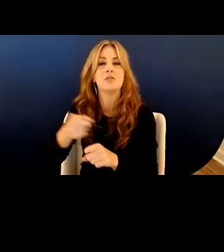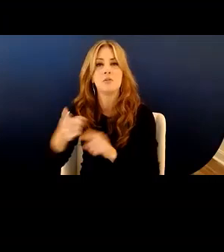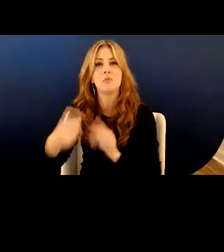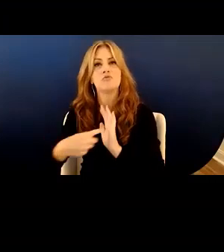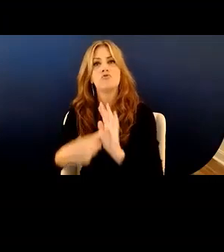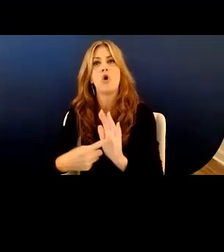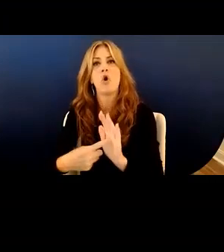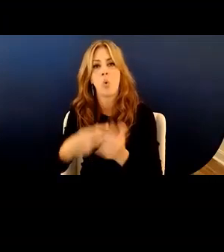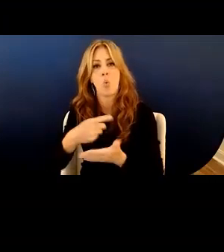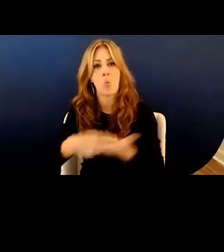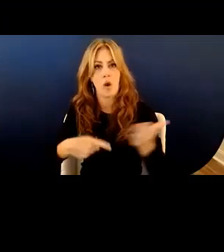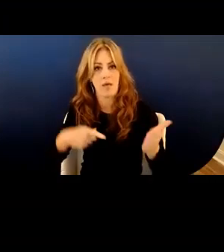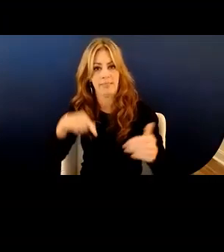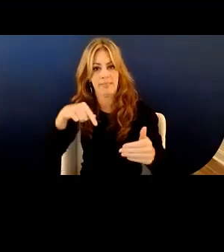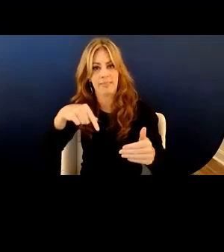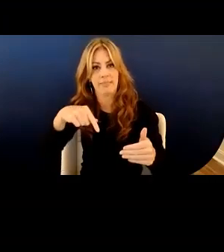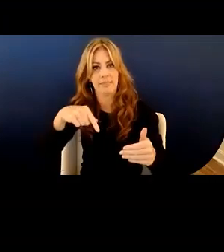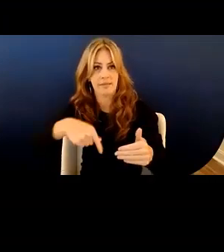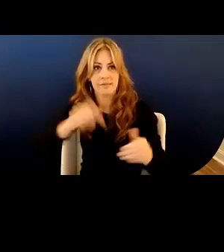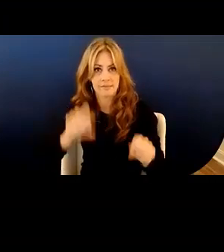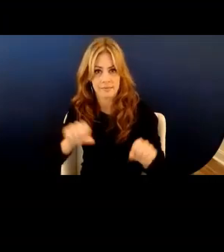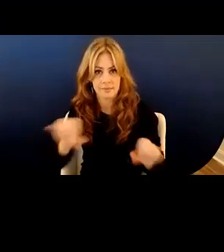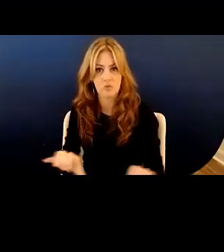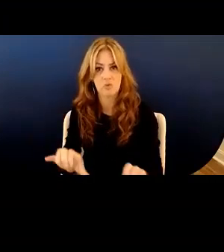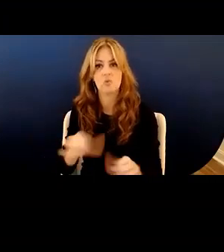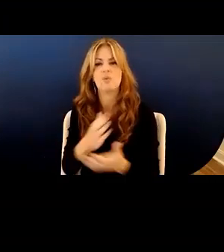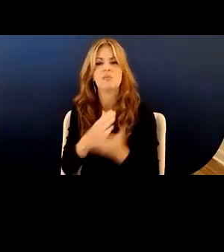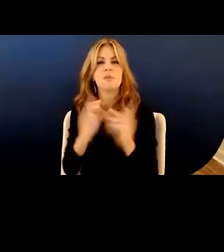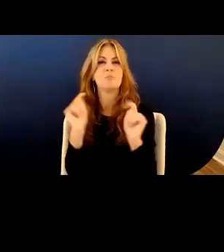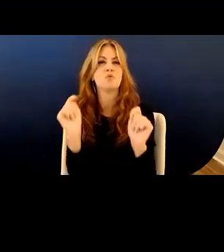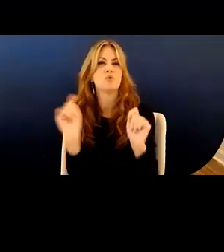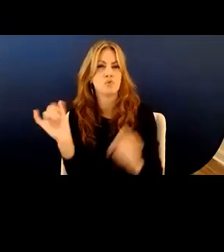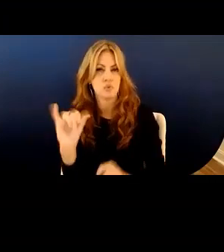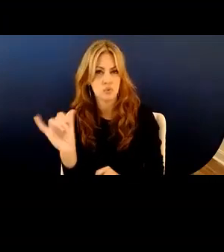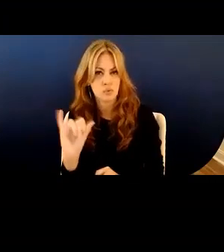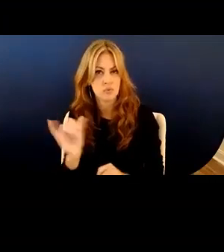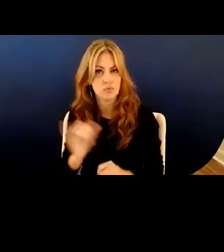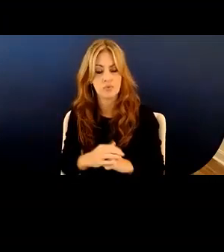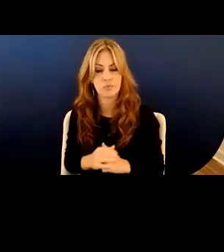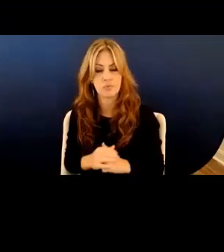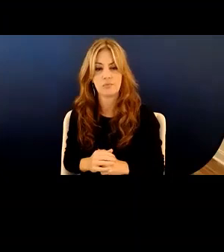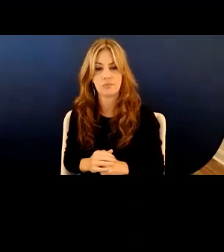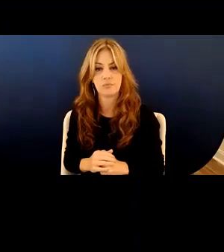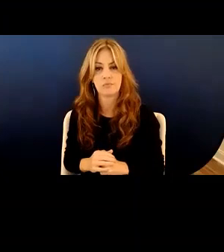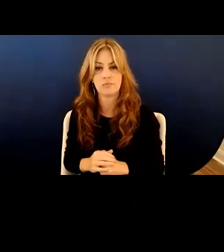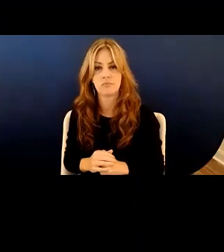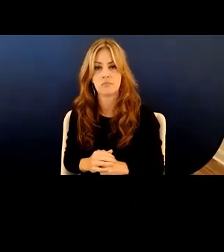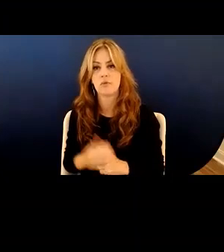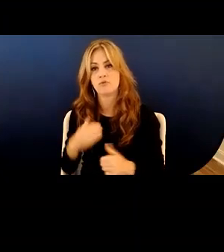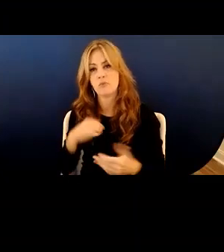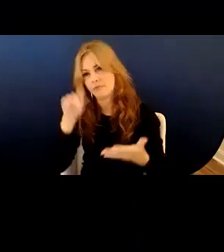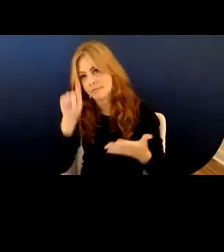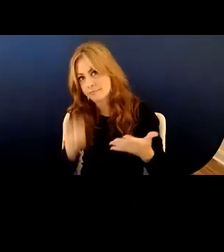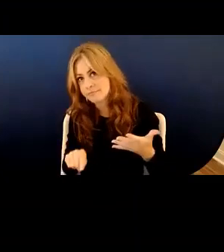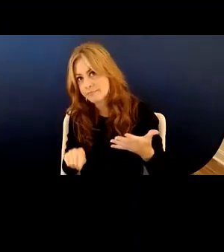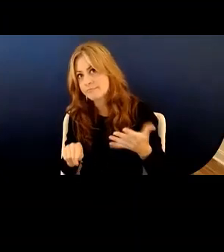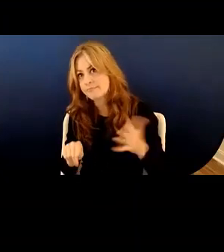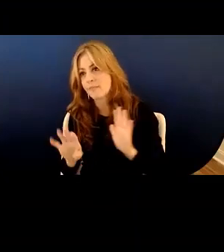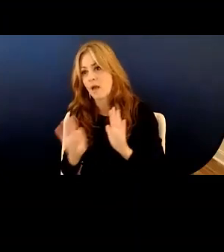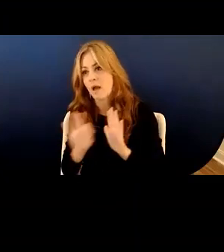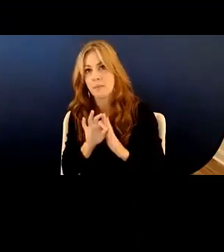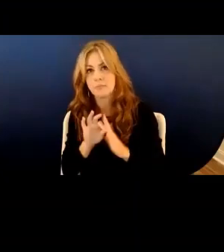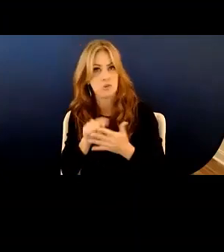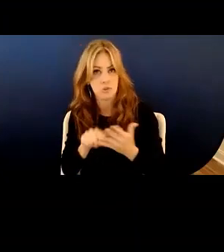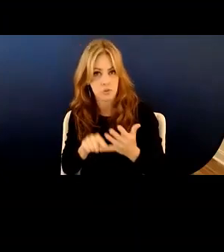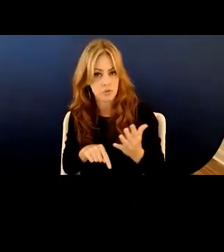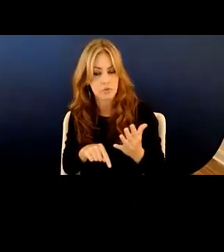do. And here are our tutorials. So those are the additional options that you can do here in